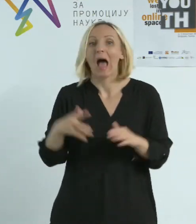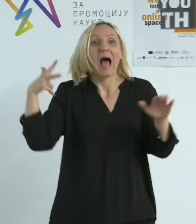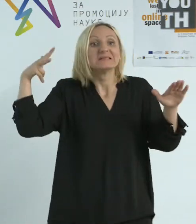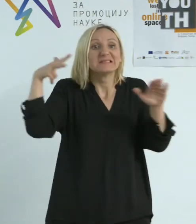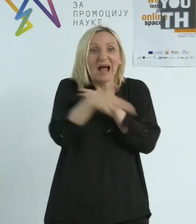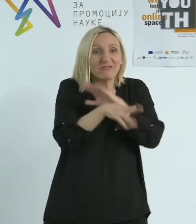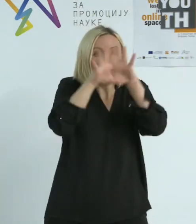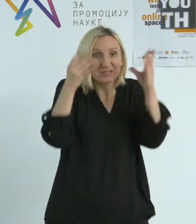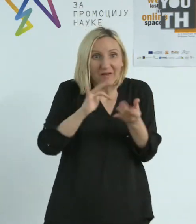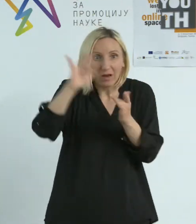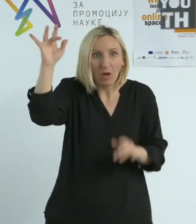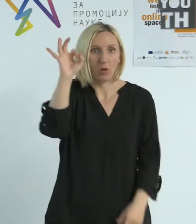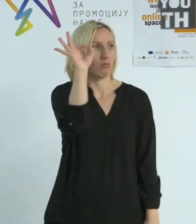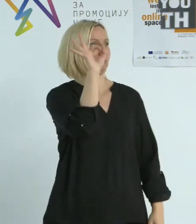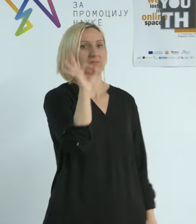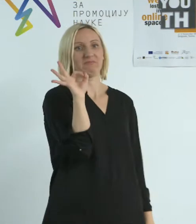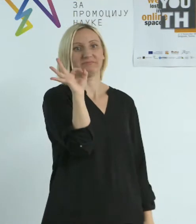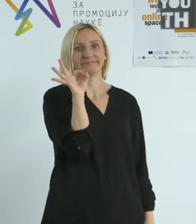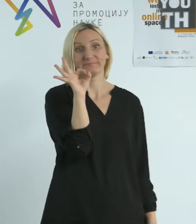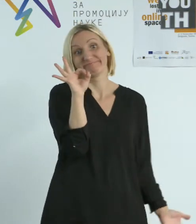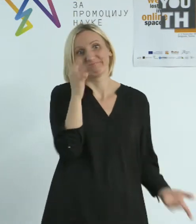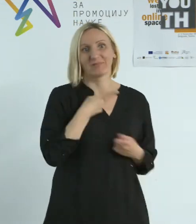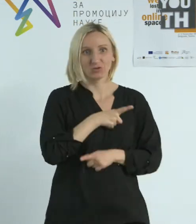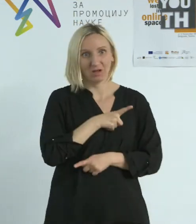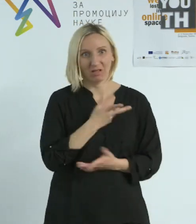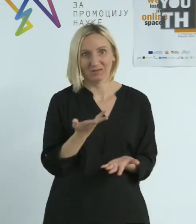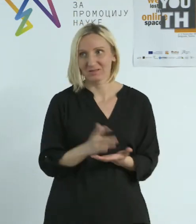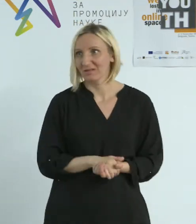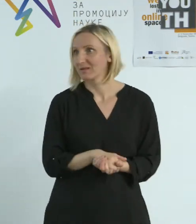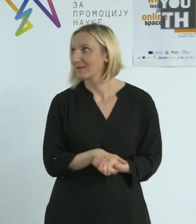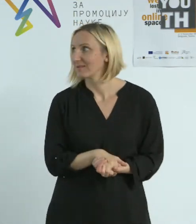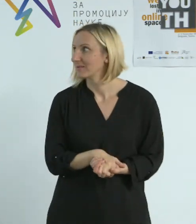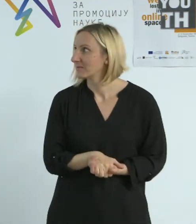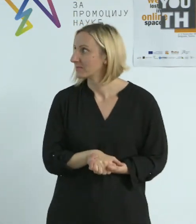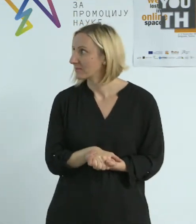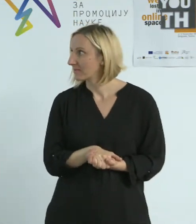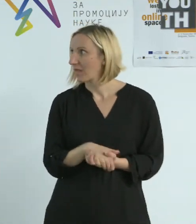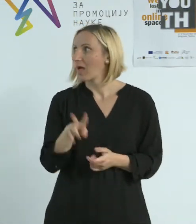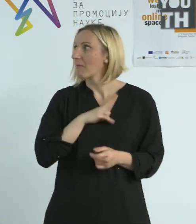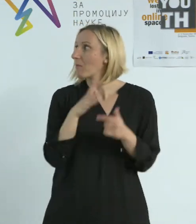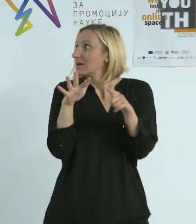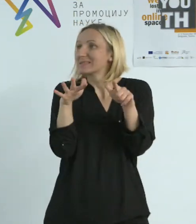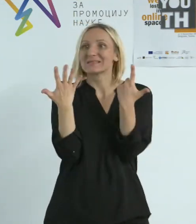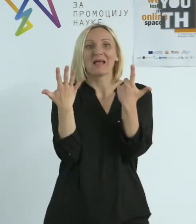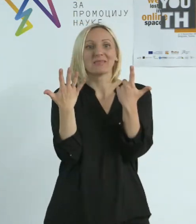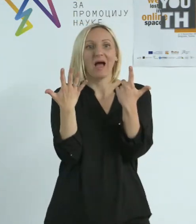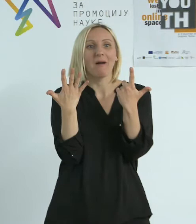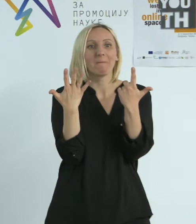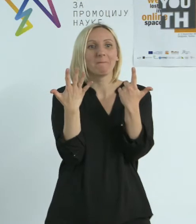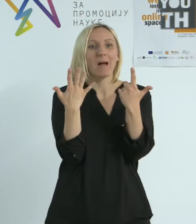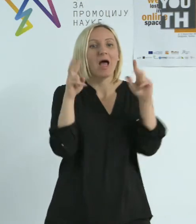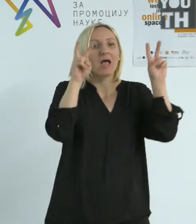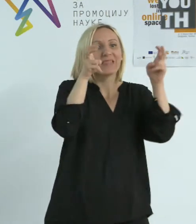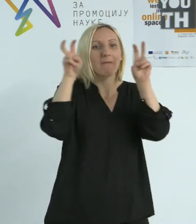And no one finished the course, fortunately. And we had 7 posts, most of